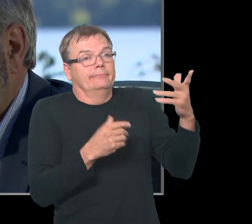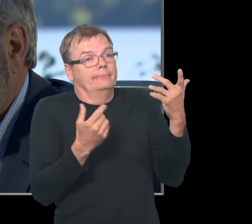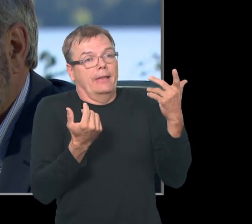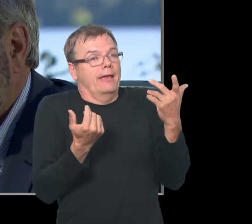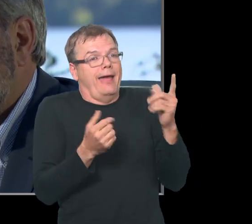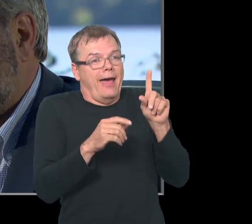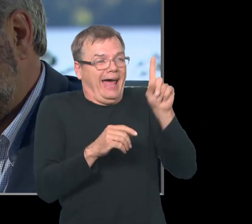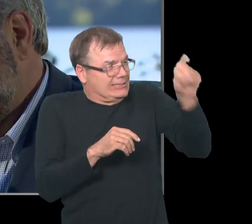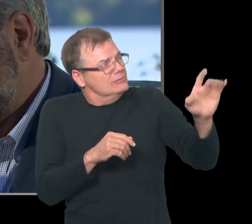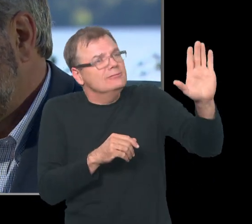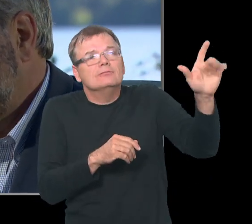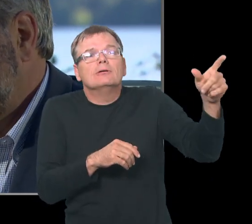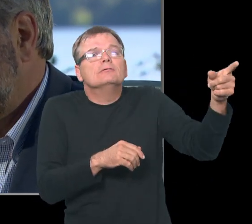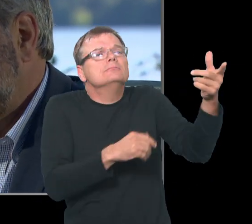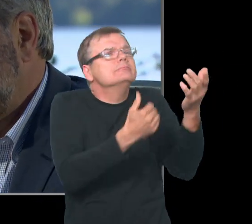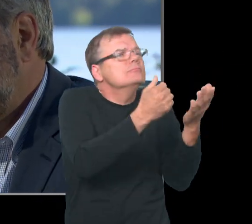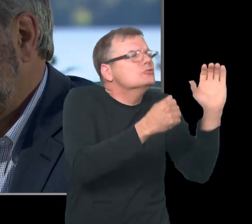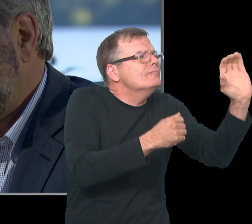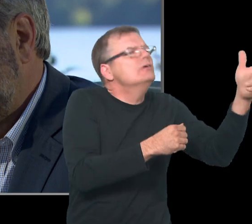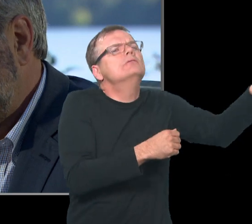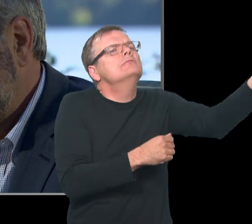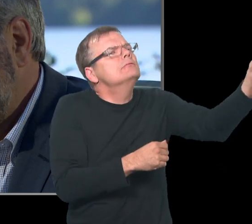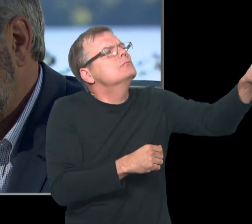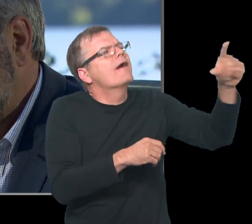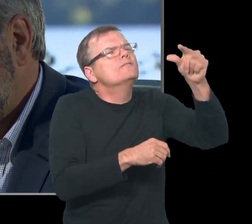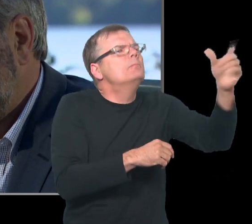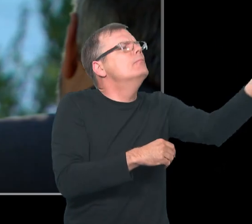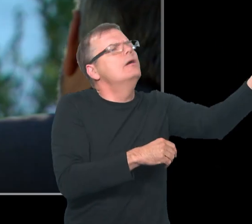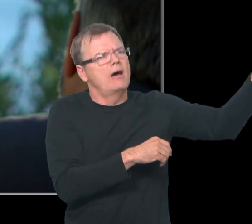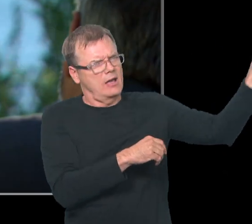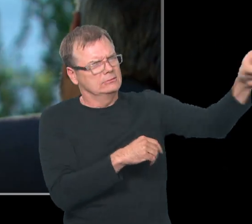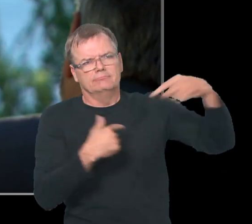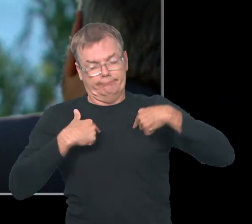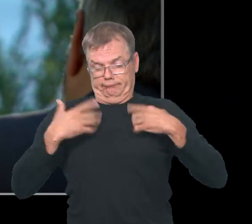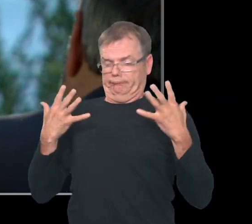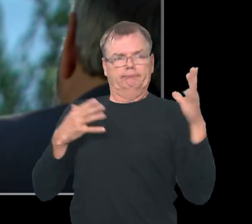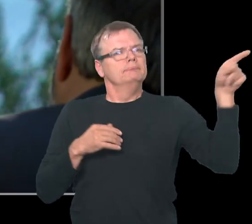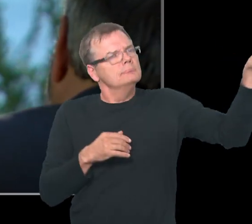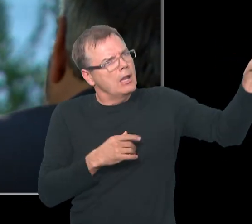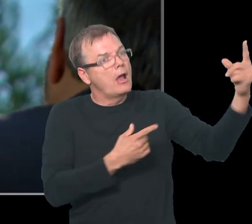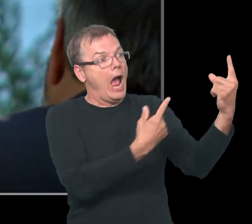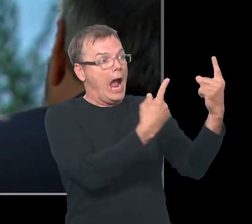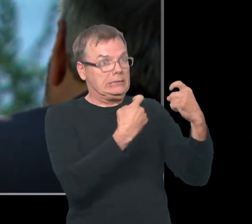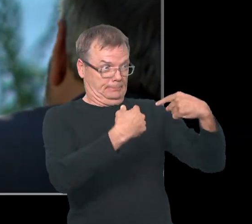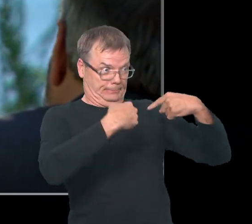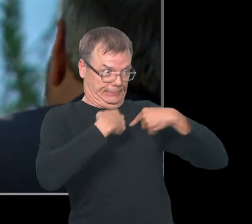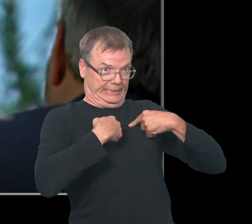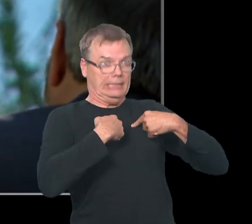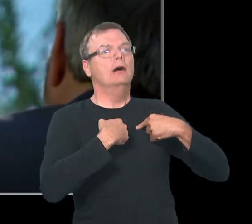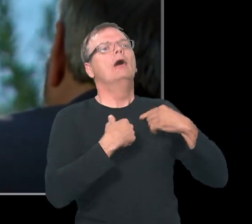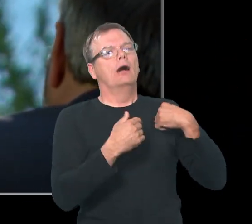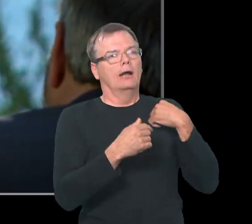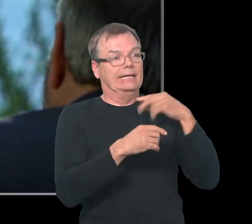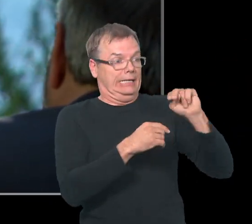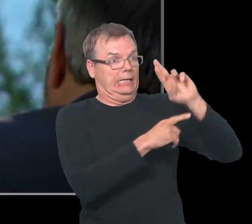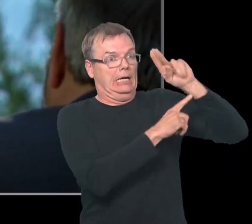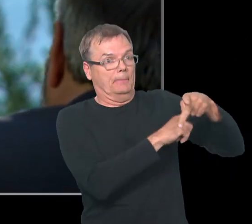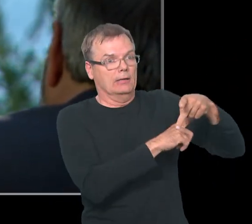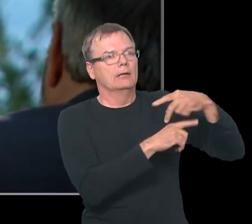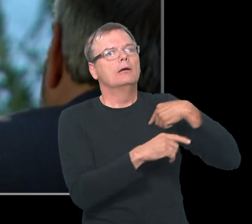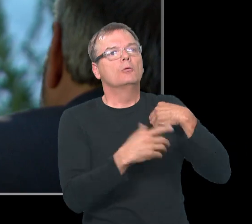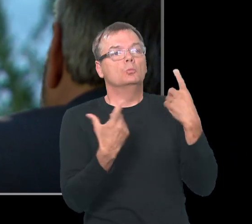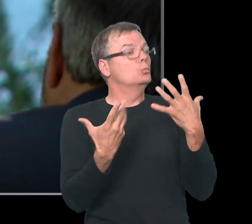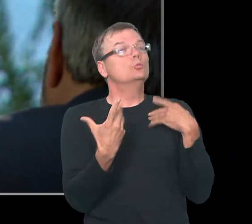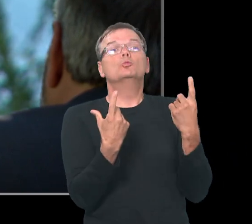governments that have been there. But I'm the person who's going to be leading the NDP government, and look at our track record for balanced budgets. If you win the